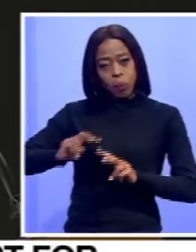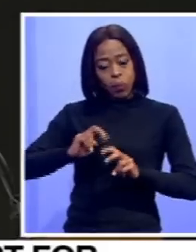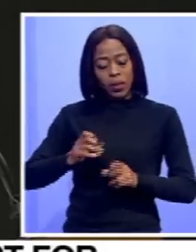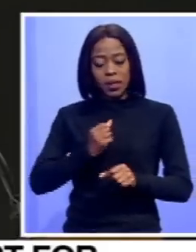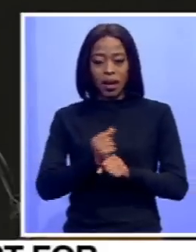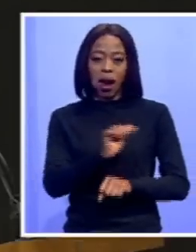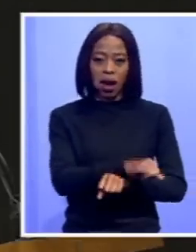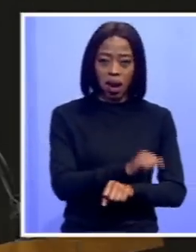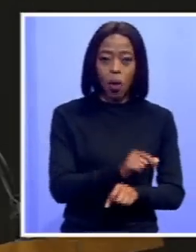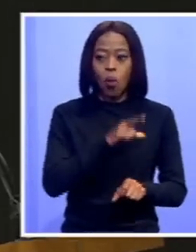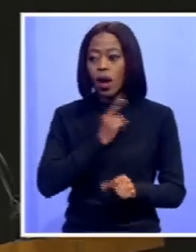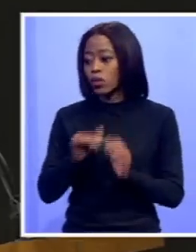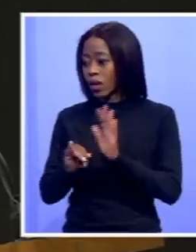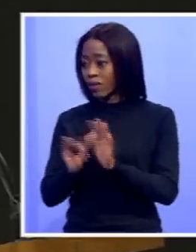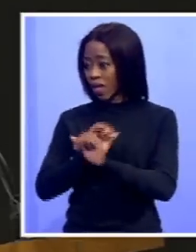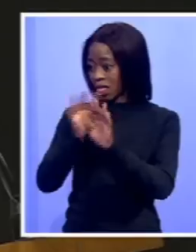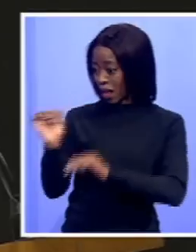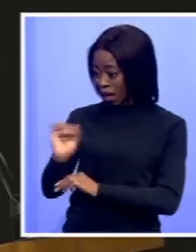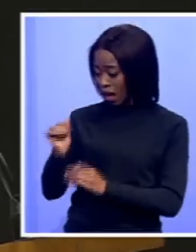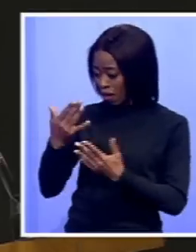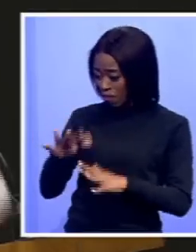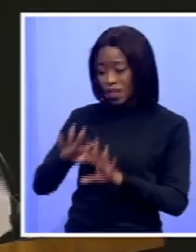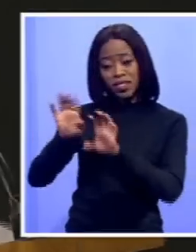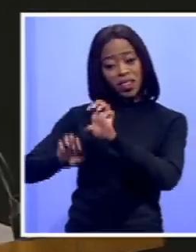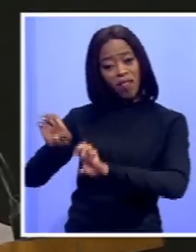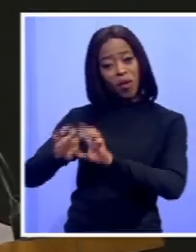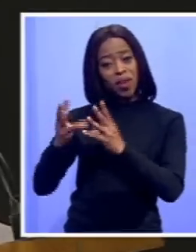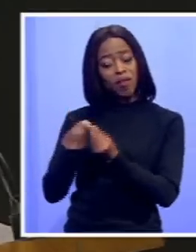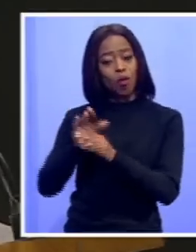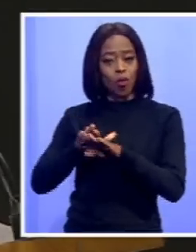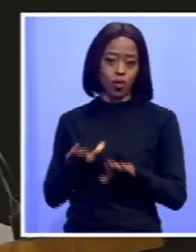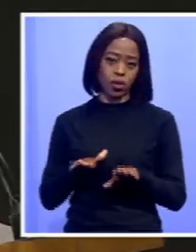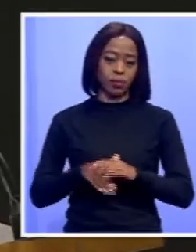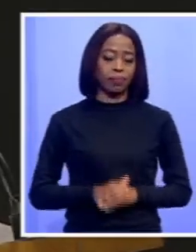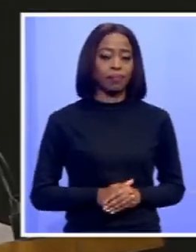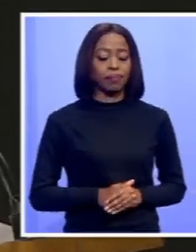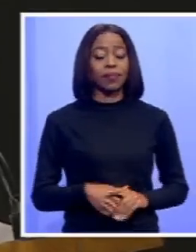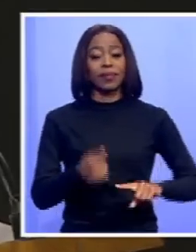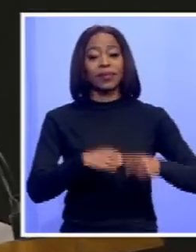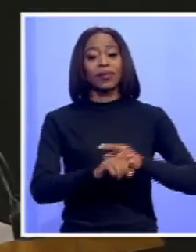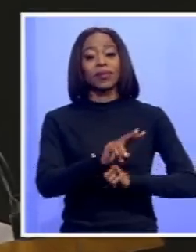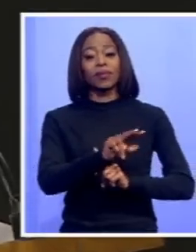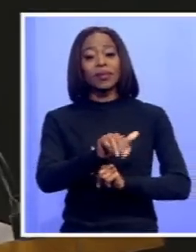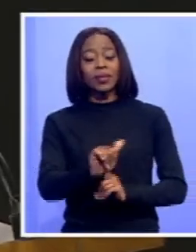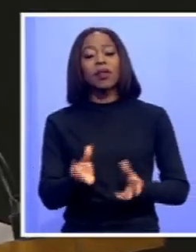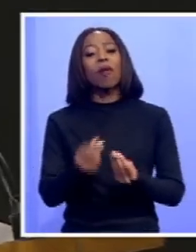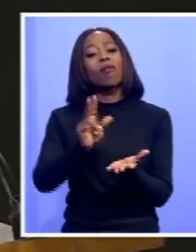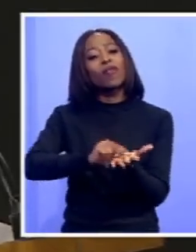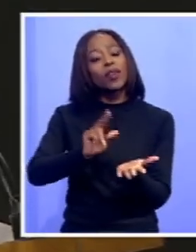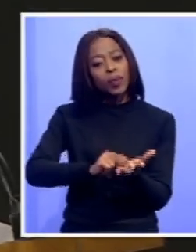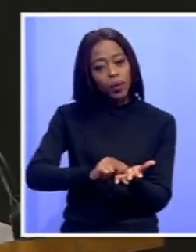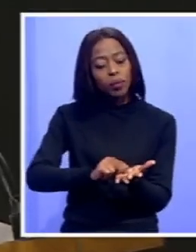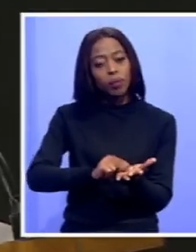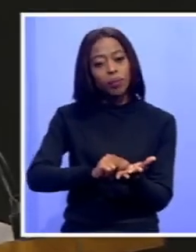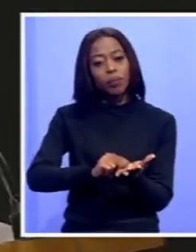establishing whether the accused vehicle had undergone the screening exercise or not. Sub 26, he had obtained the video footage from Mr. Klingbeil for